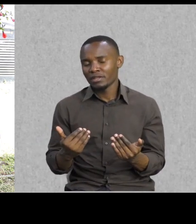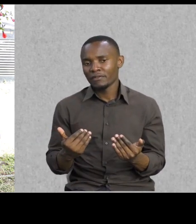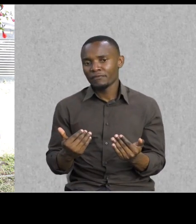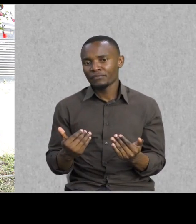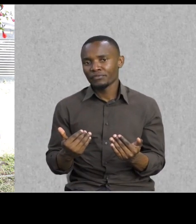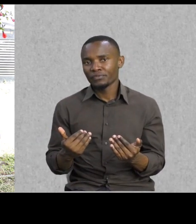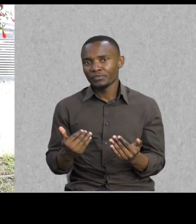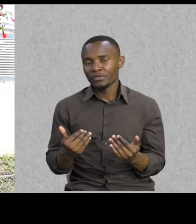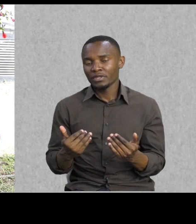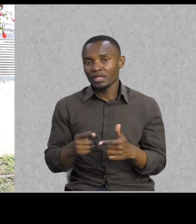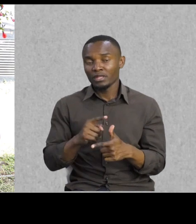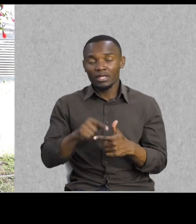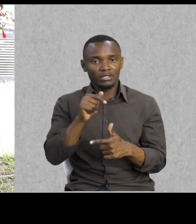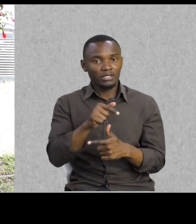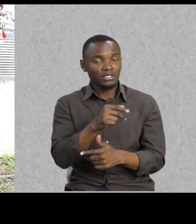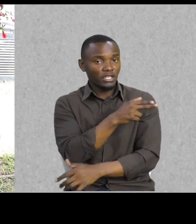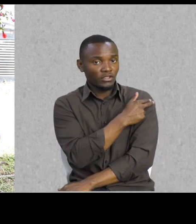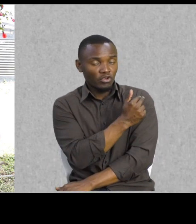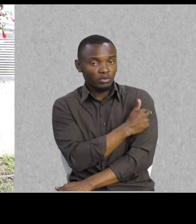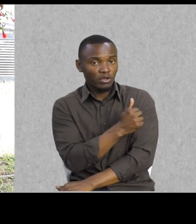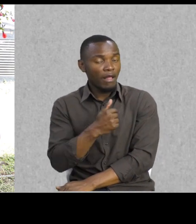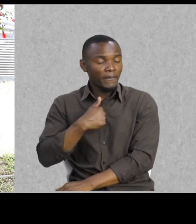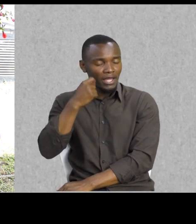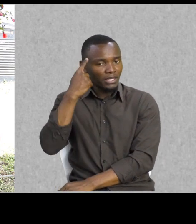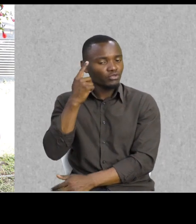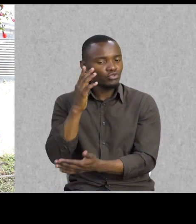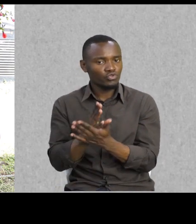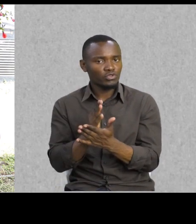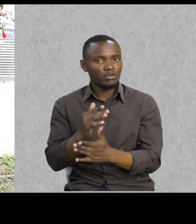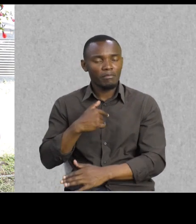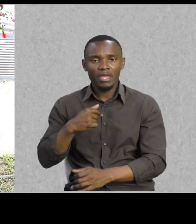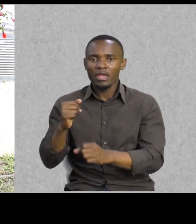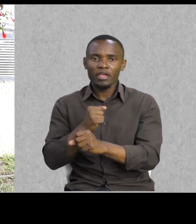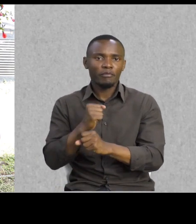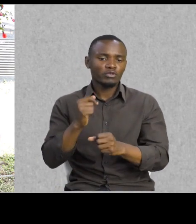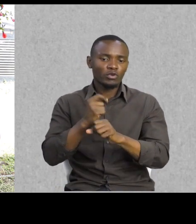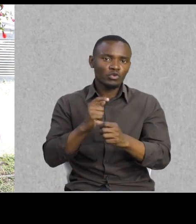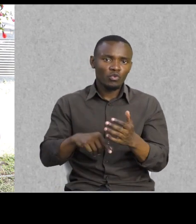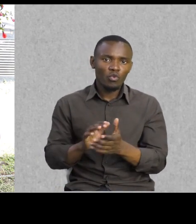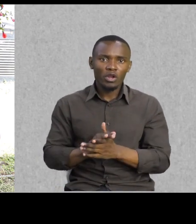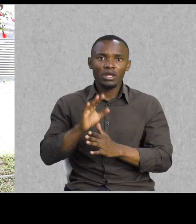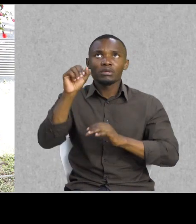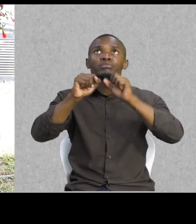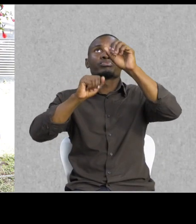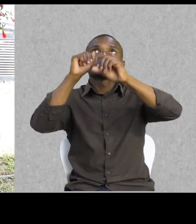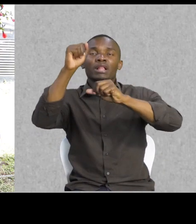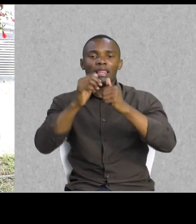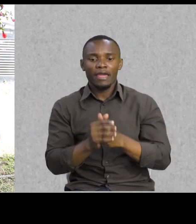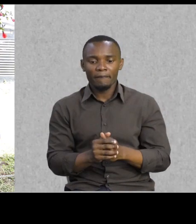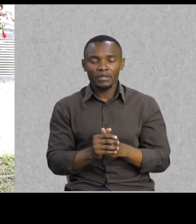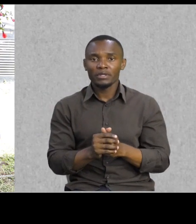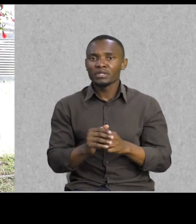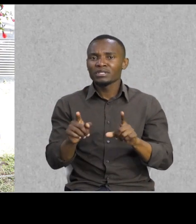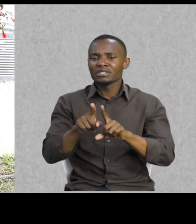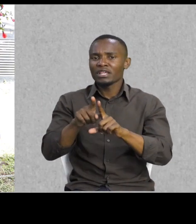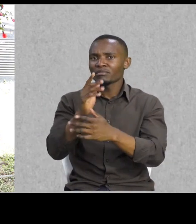that, that's why where I found out that indeed I am unable to climb. At times I could